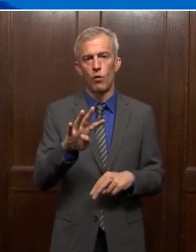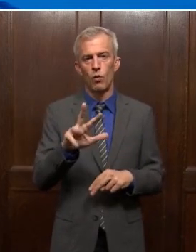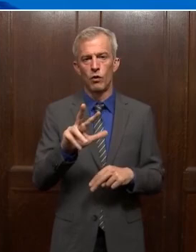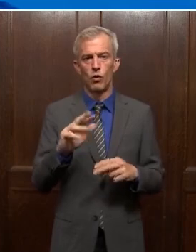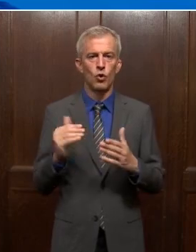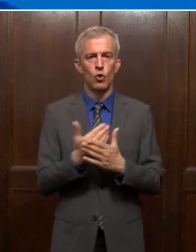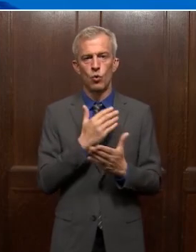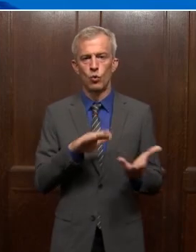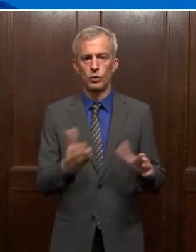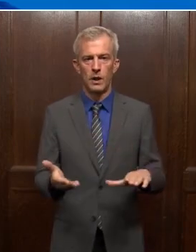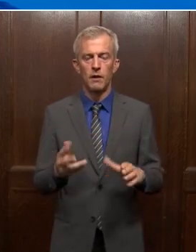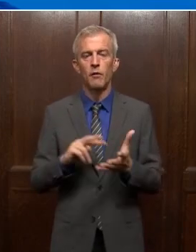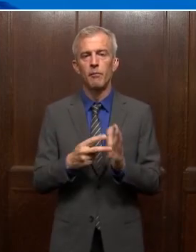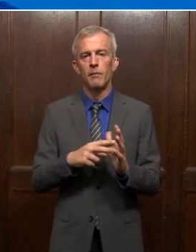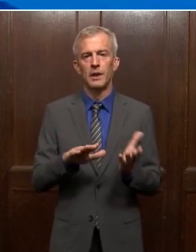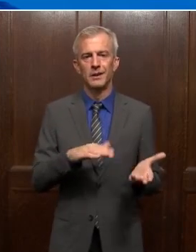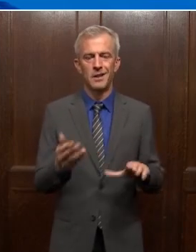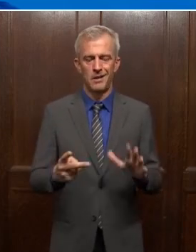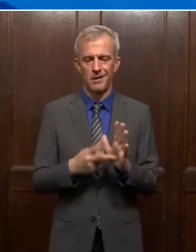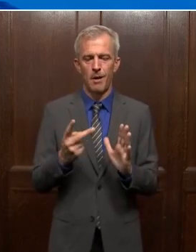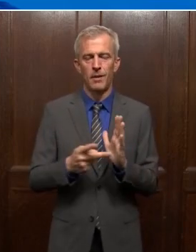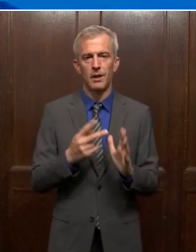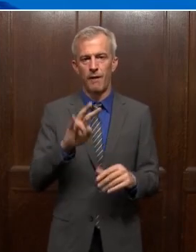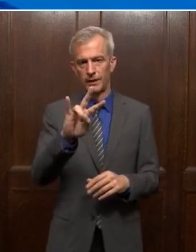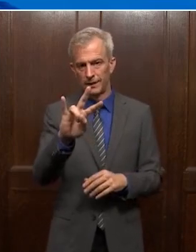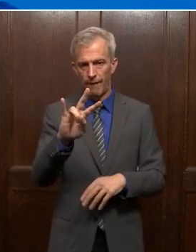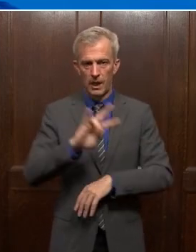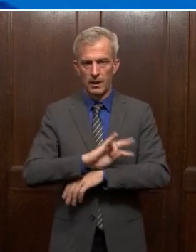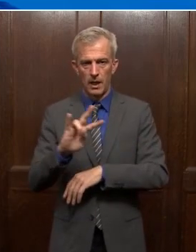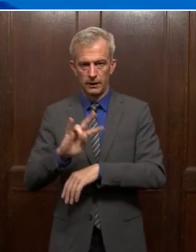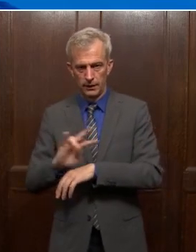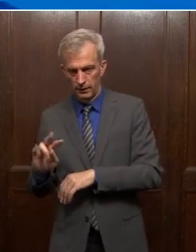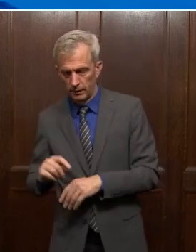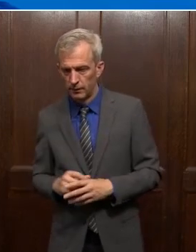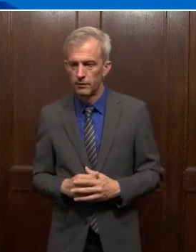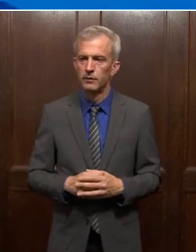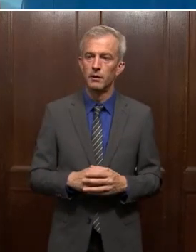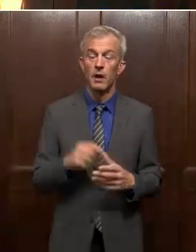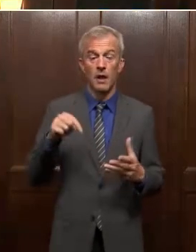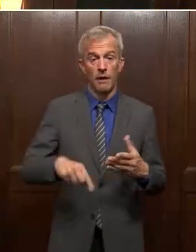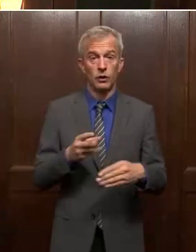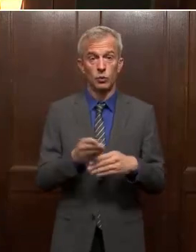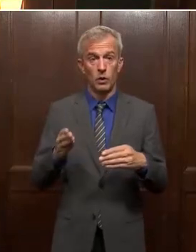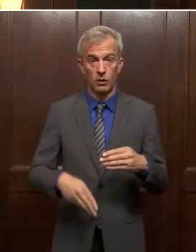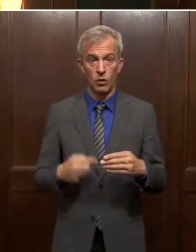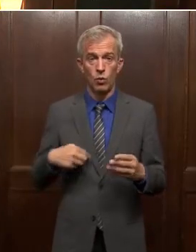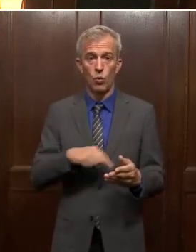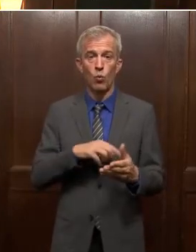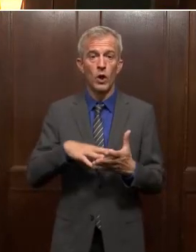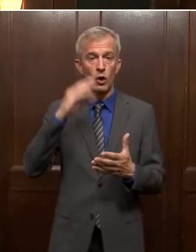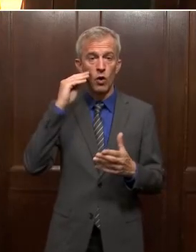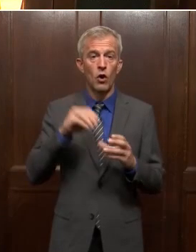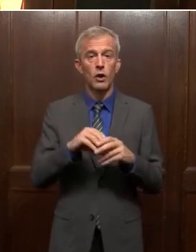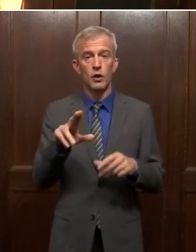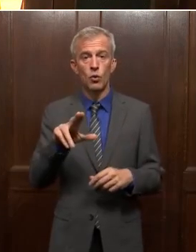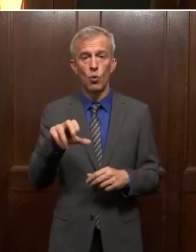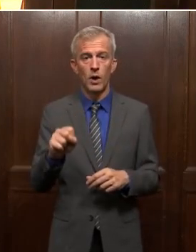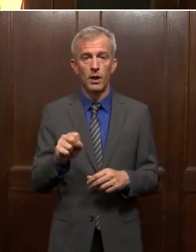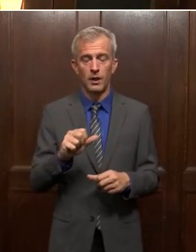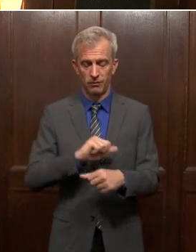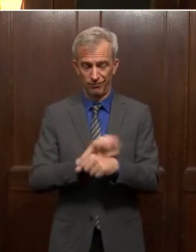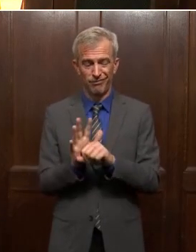So deaths are doubling every 7 days. This weekend, we learned that in America, COVID-19 is now the